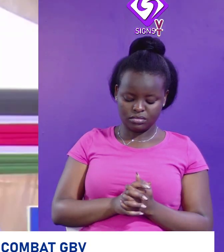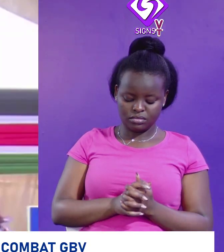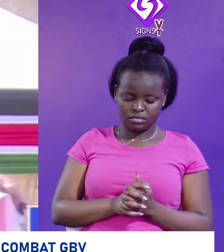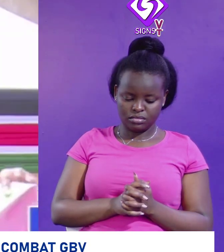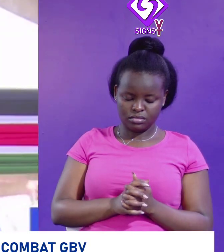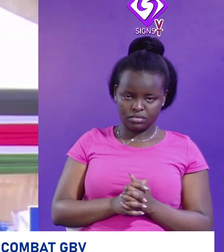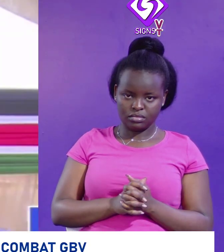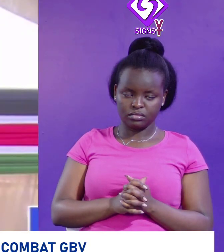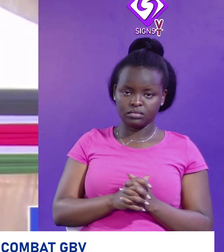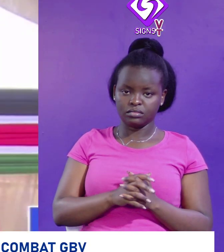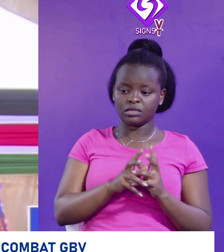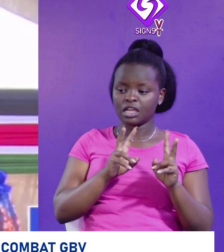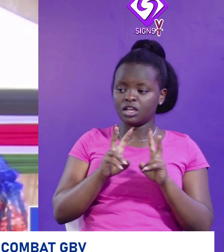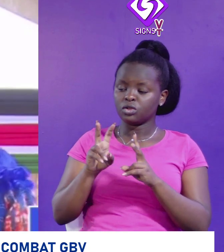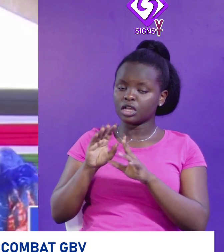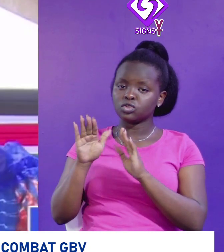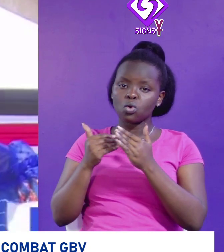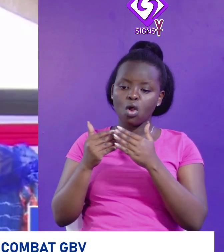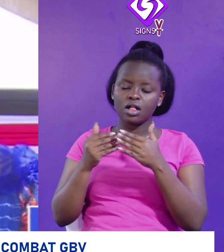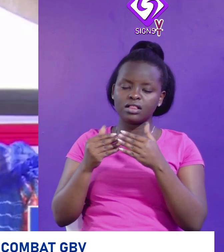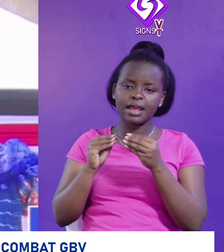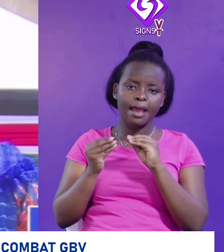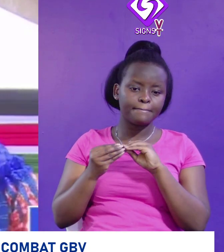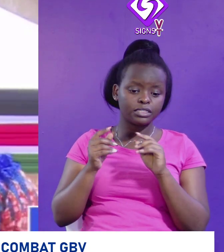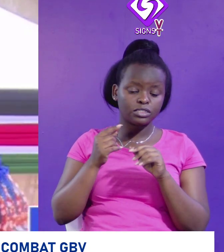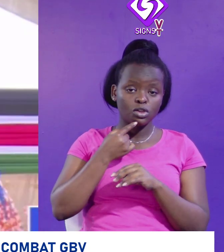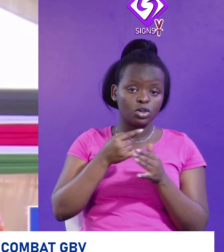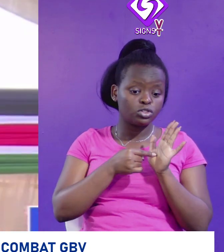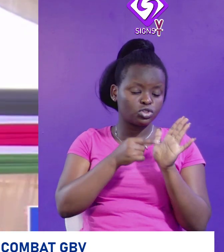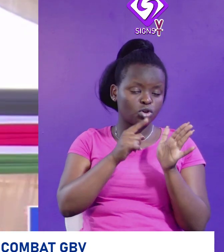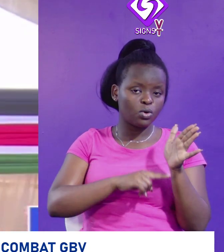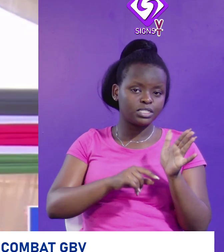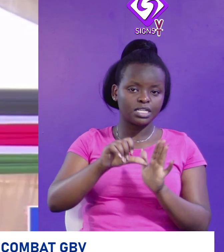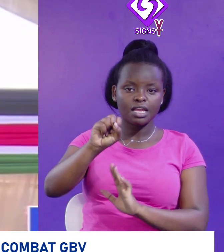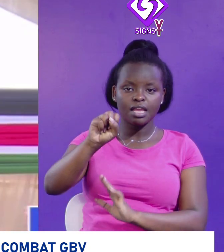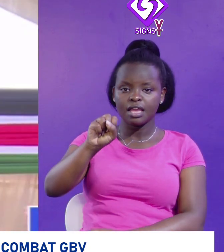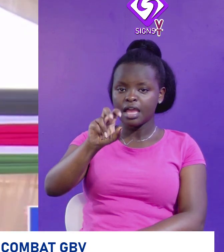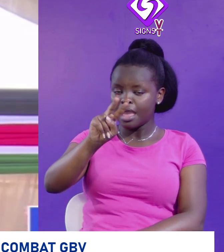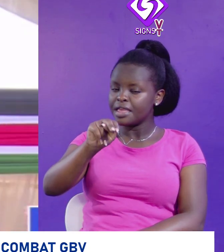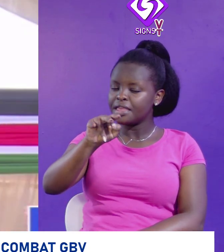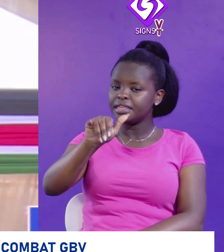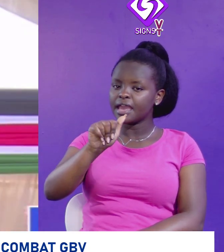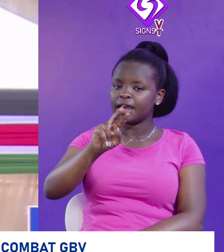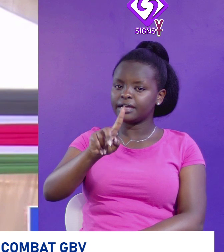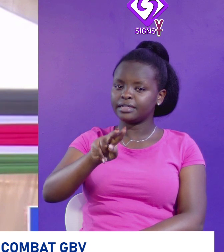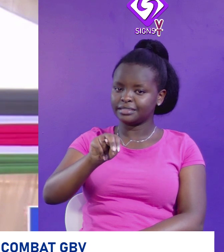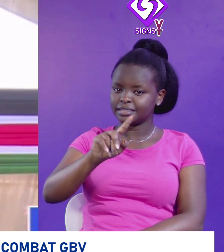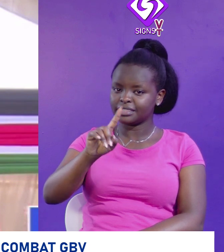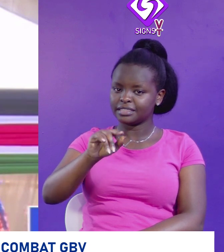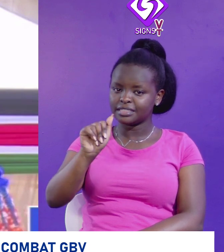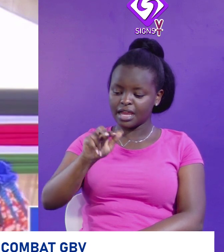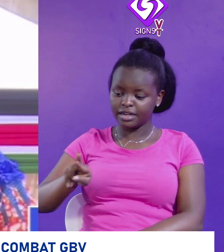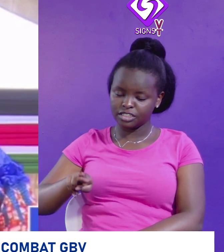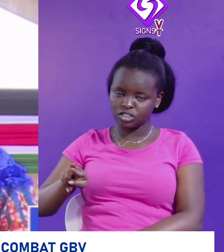Look at all the statistics. It shows that the Nyanza region is leading in all the